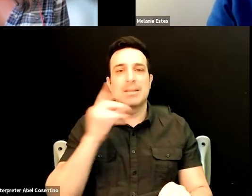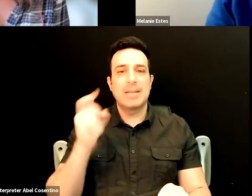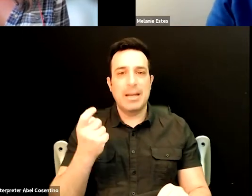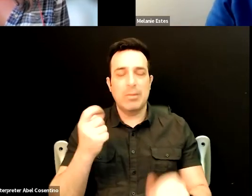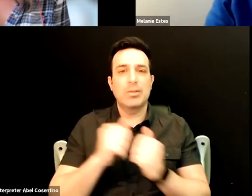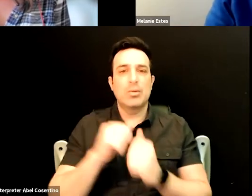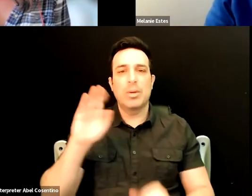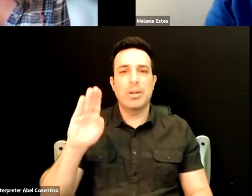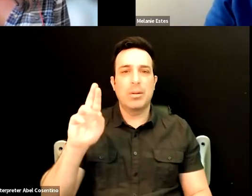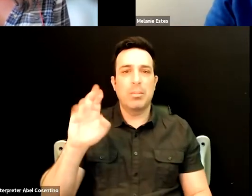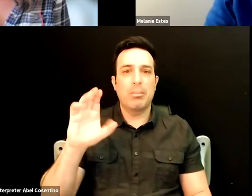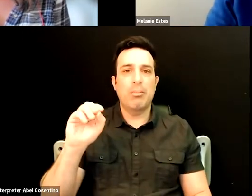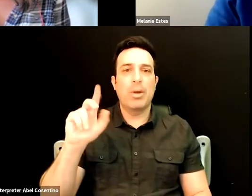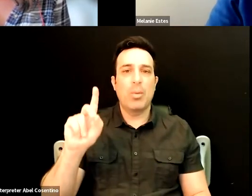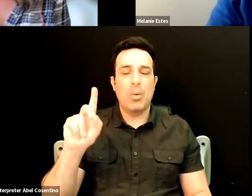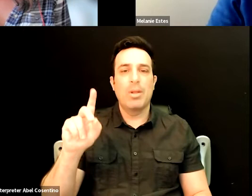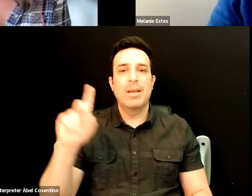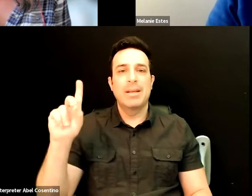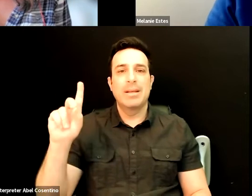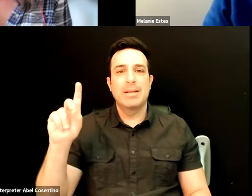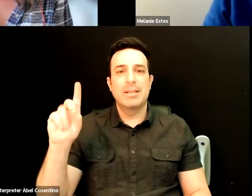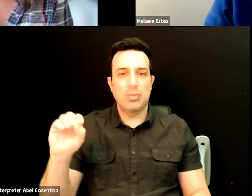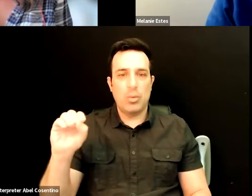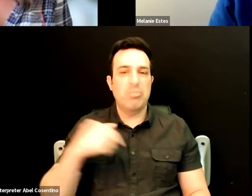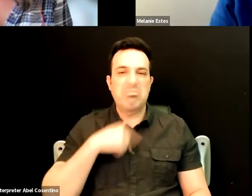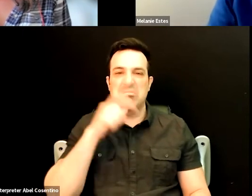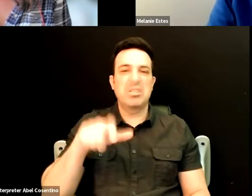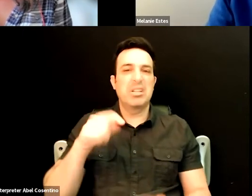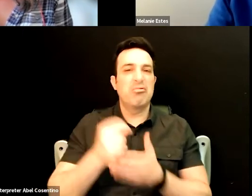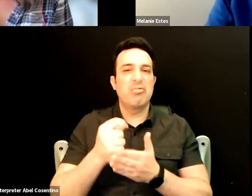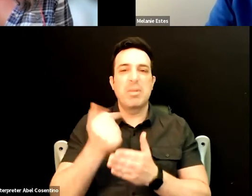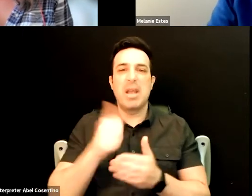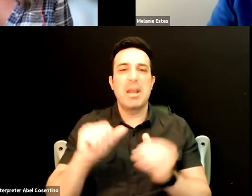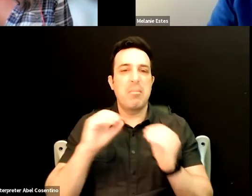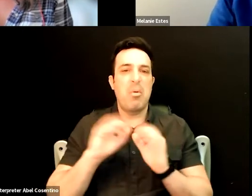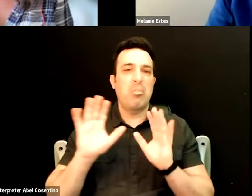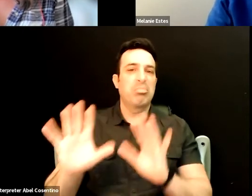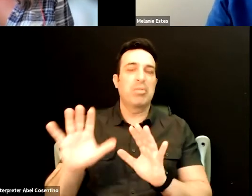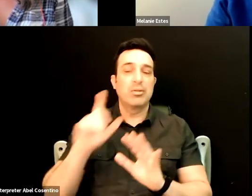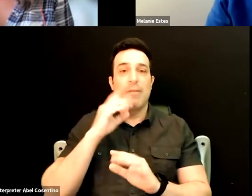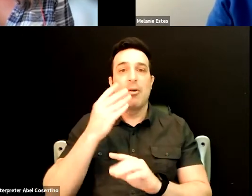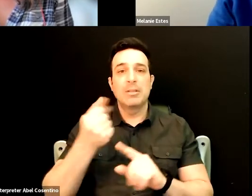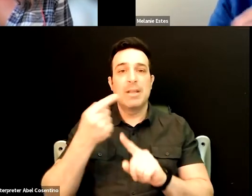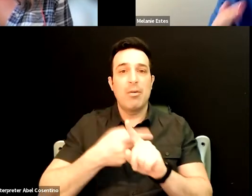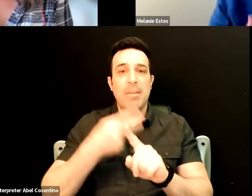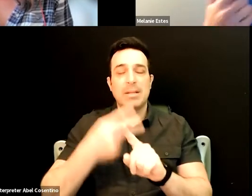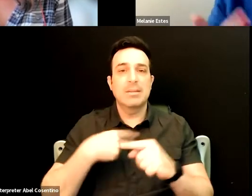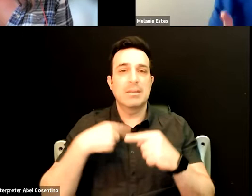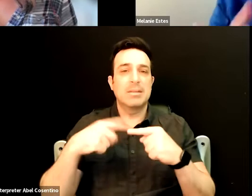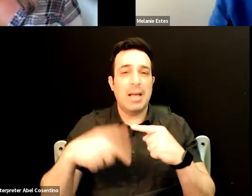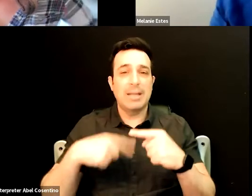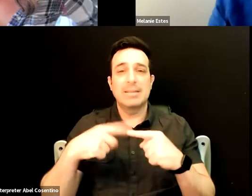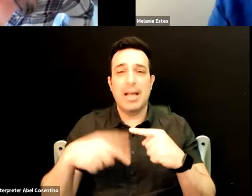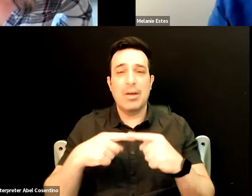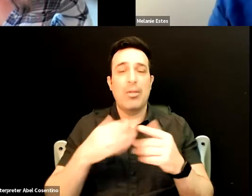disorder and that I didn't need treatment anymore. So for several months, I cycled through pretty much